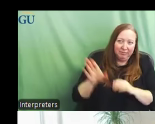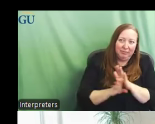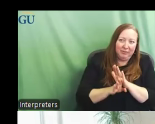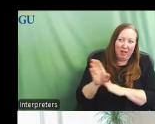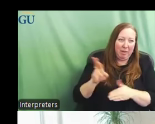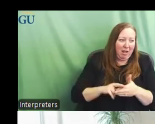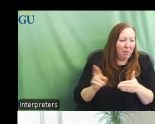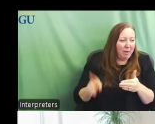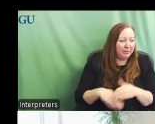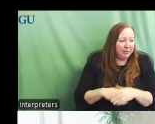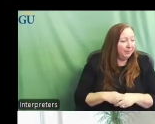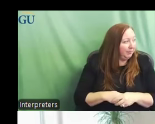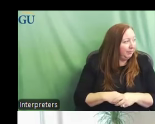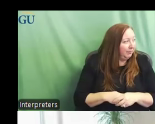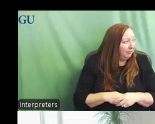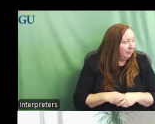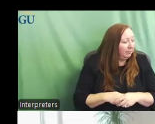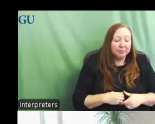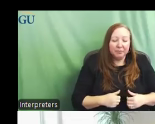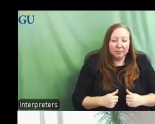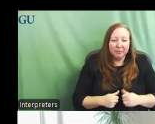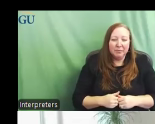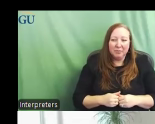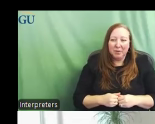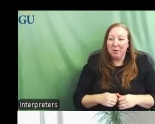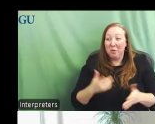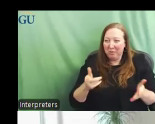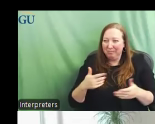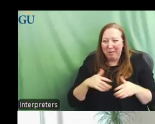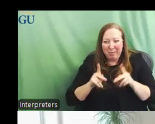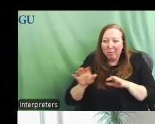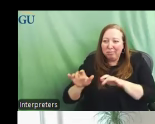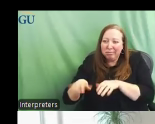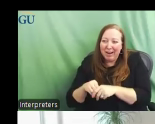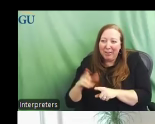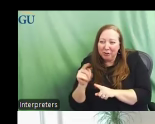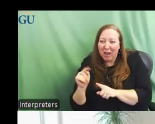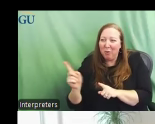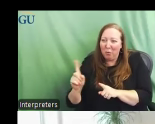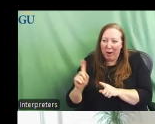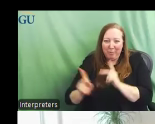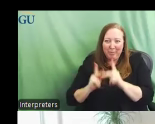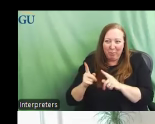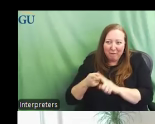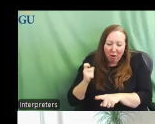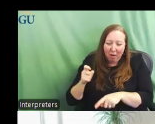I think we're all pretty familiar. The list in the chat of where everyone comes from are the stakeholders in